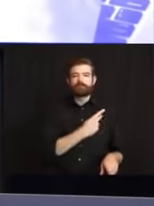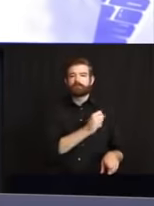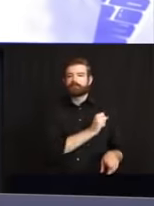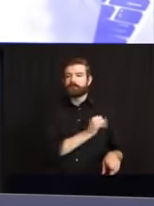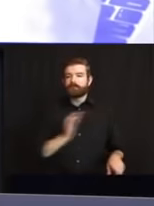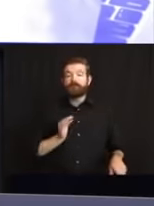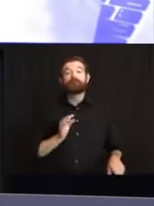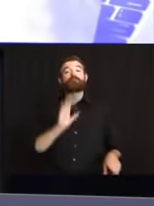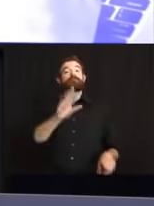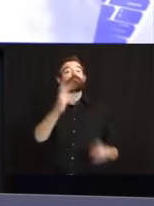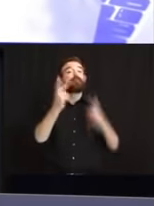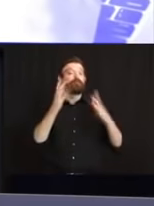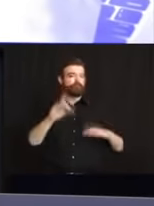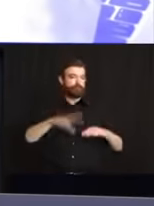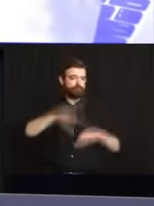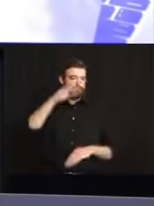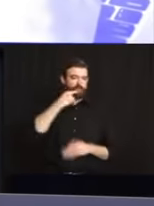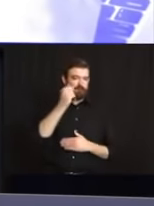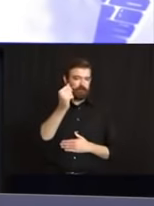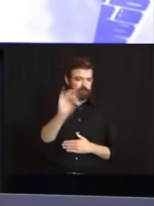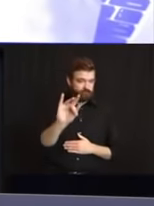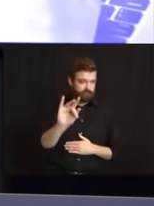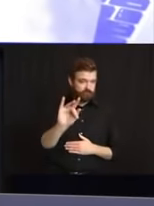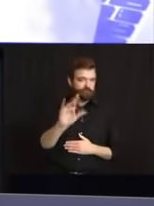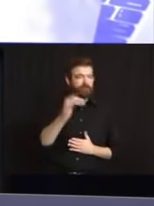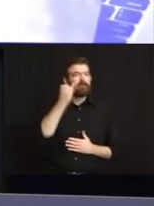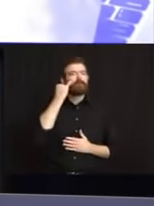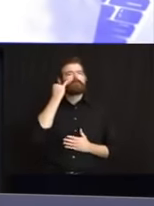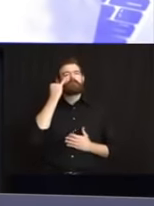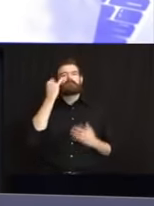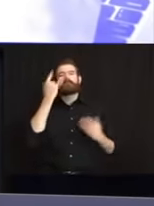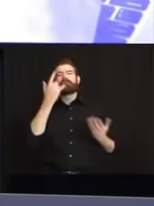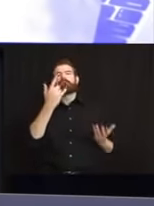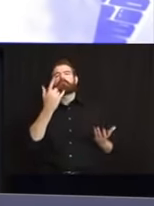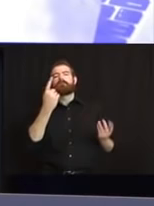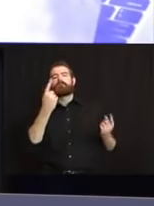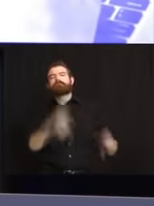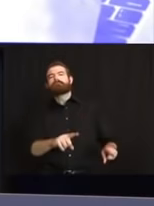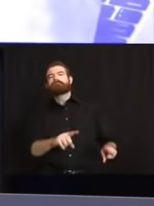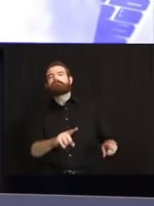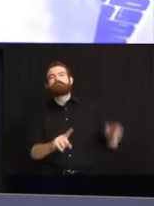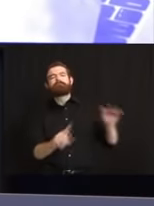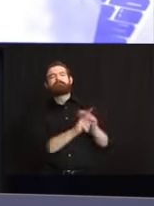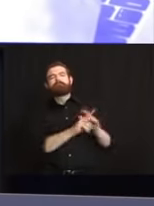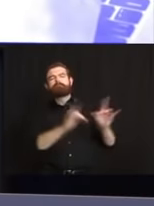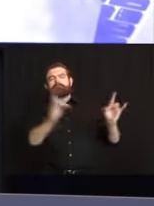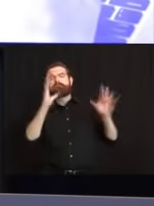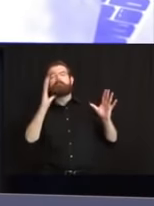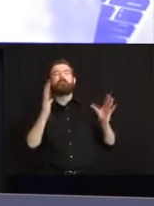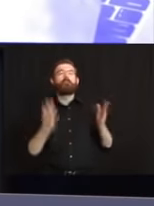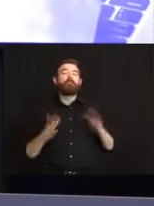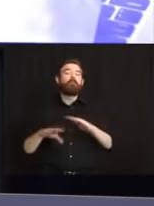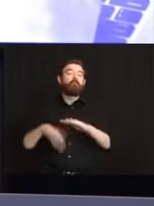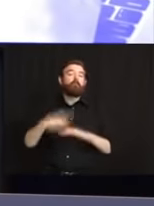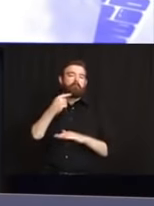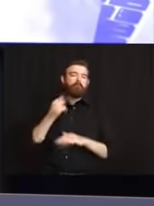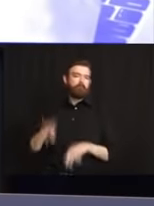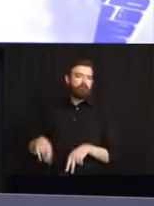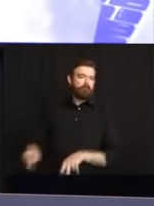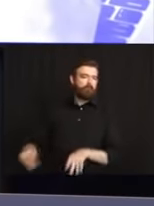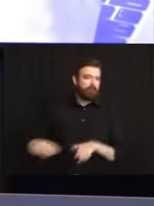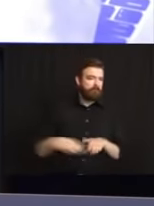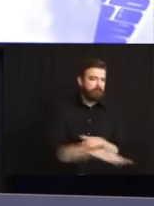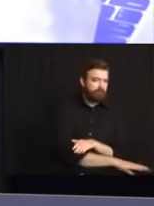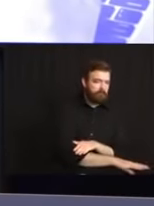in rare exceptions as determined by the facility. Visitors are limited to one person at a time,